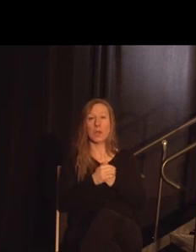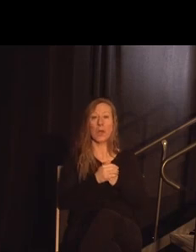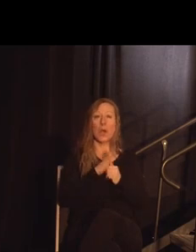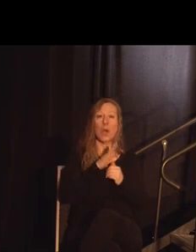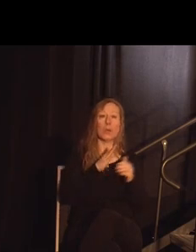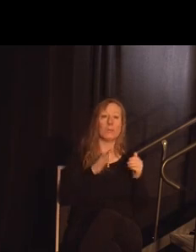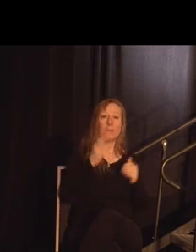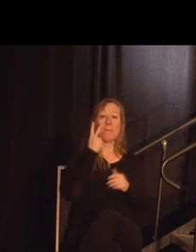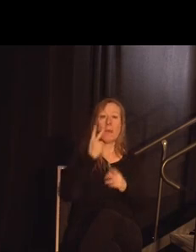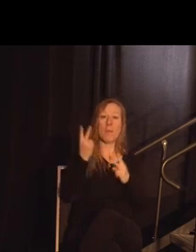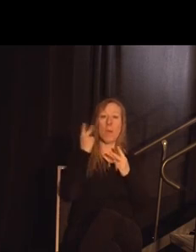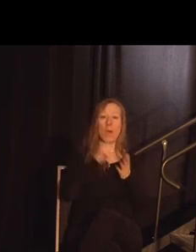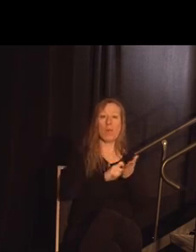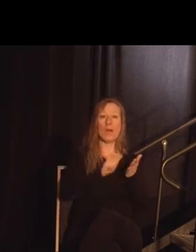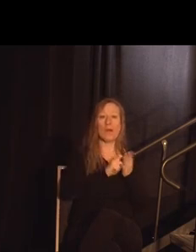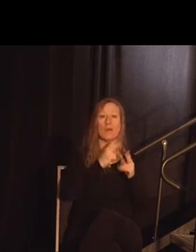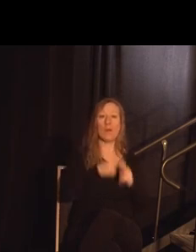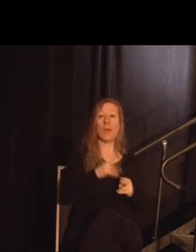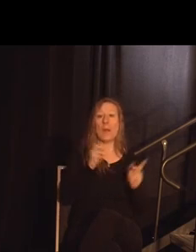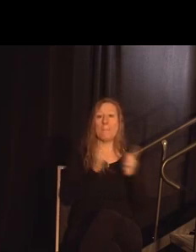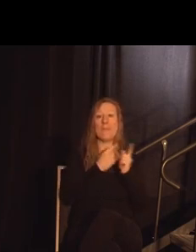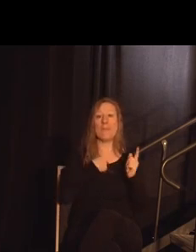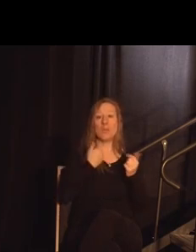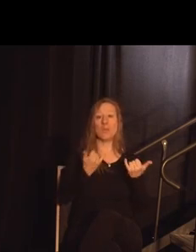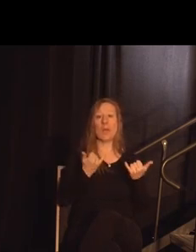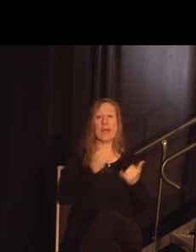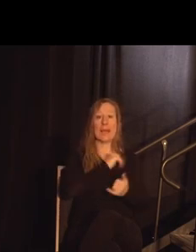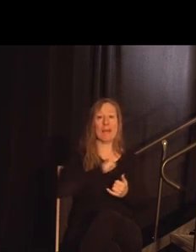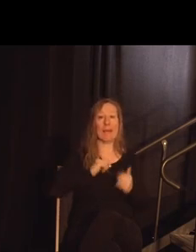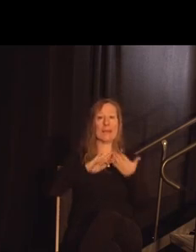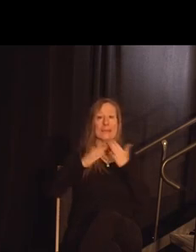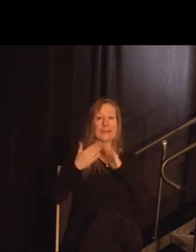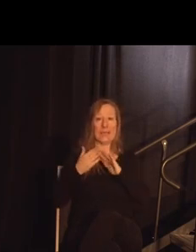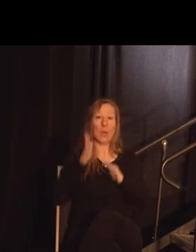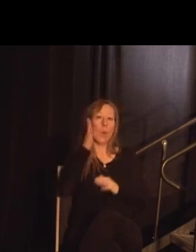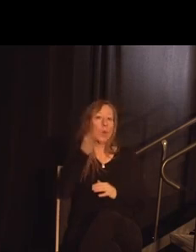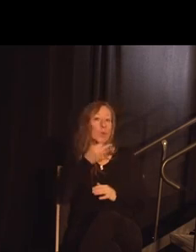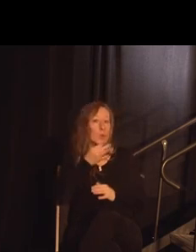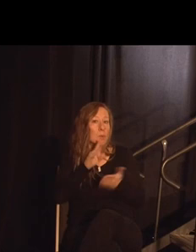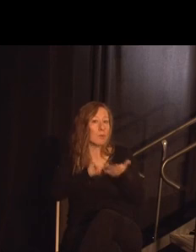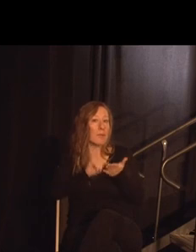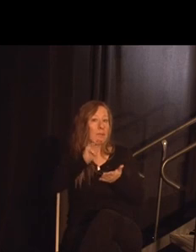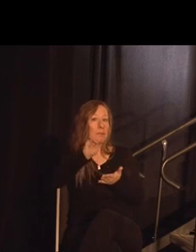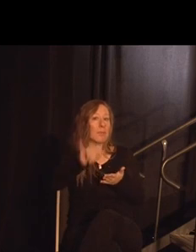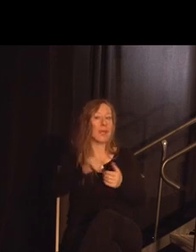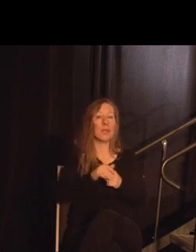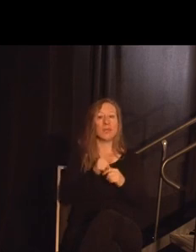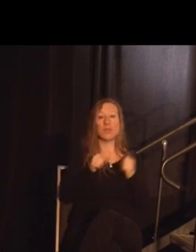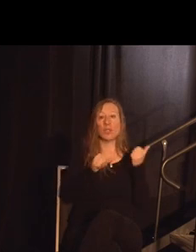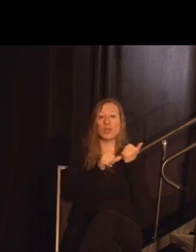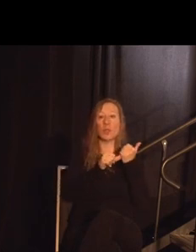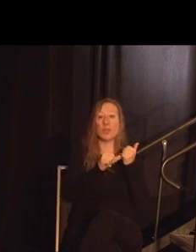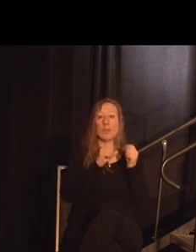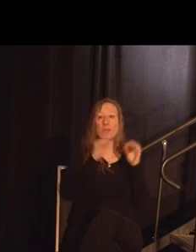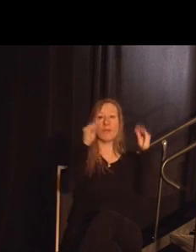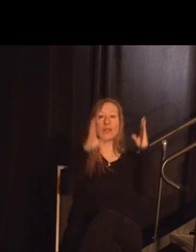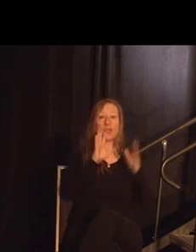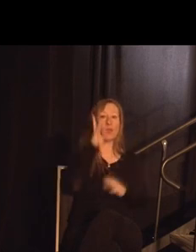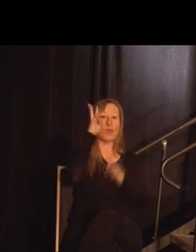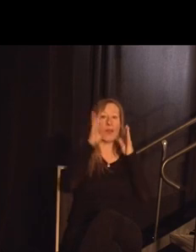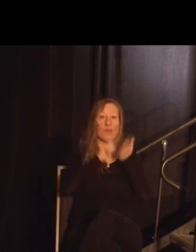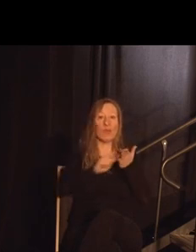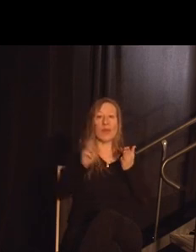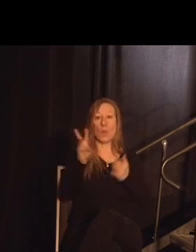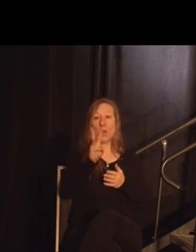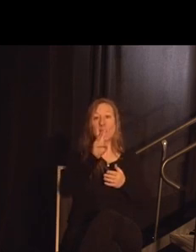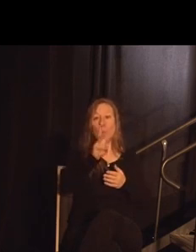debut memoir, Meet Me Tonight in Atlantic City, is forthcoming from Tin House this May. She is an associate professor of creative writing at Western